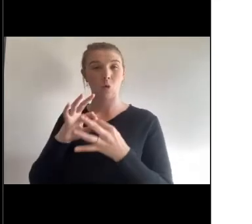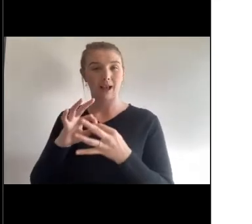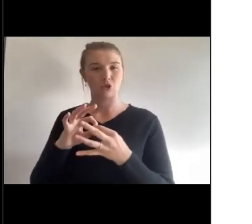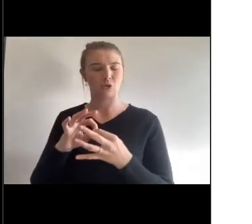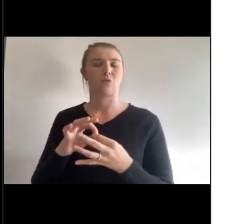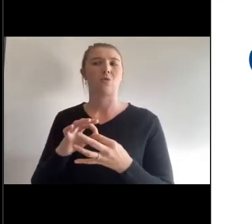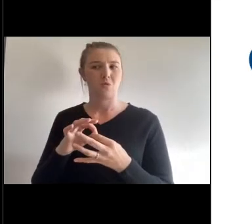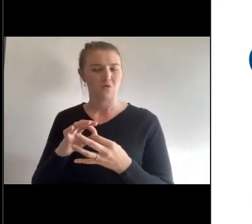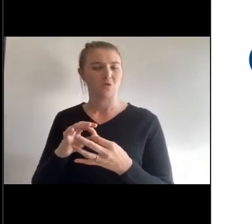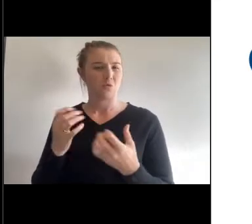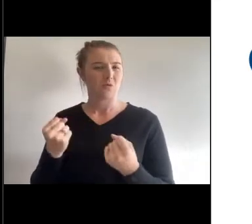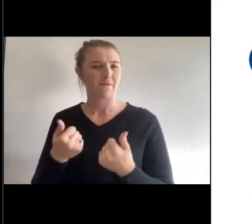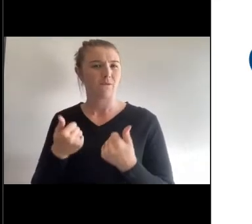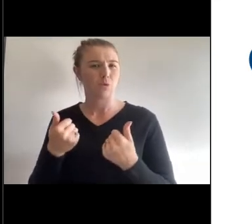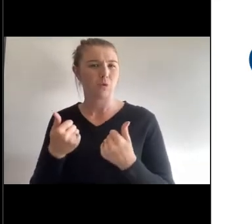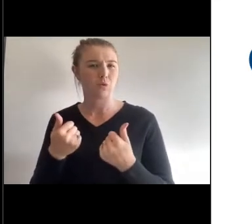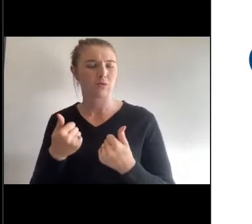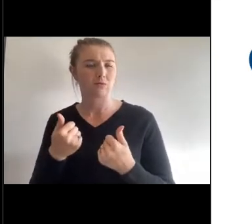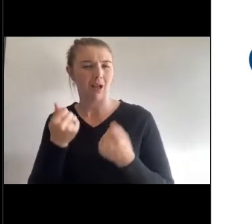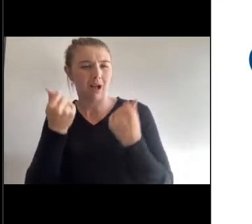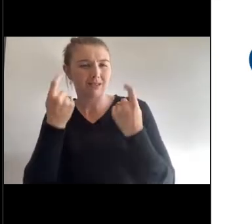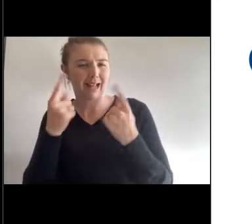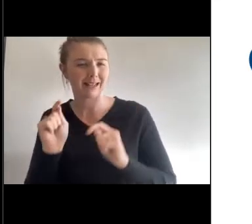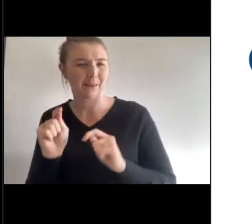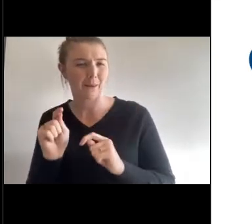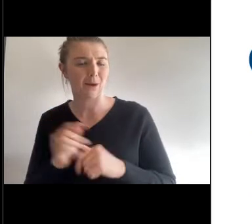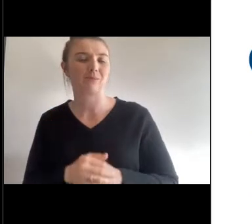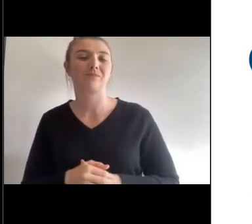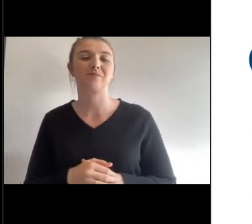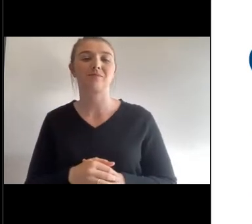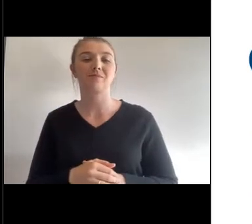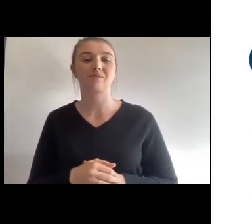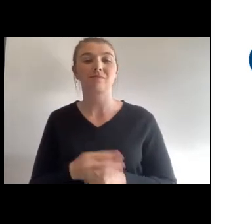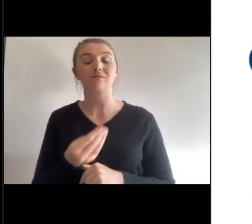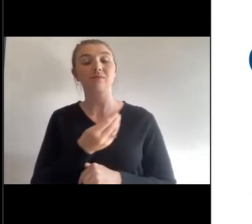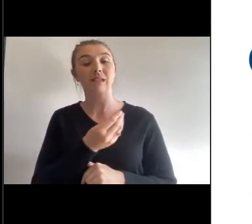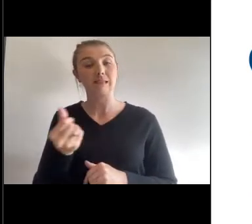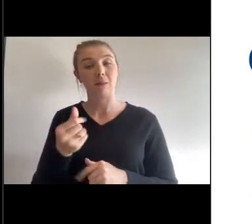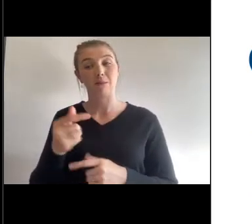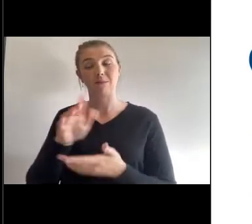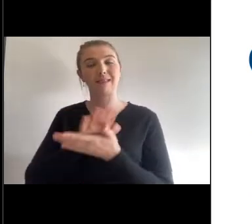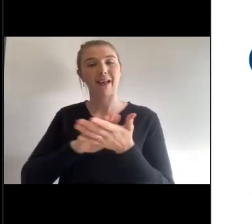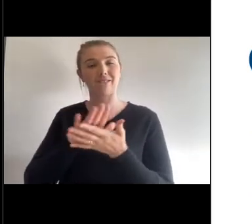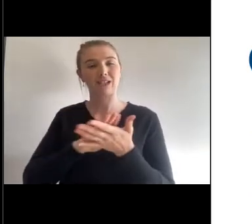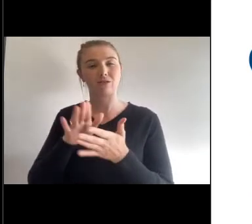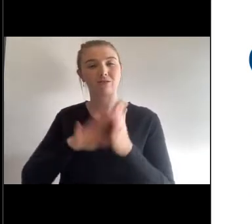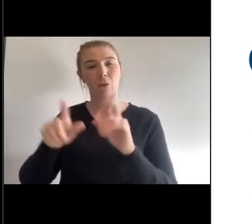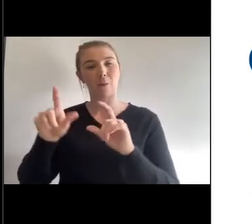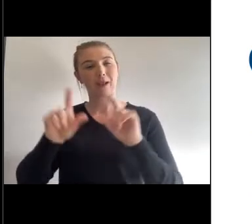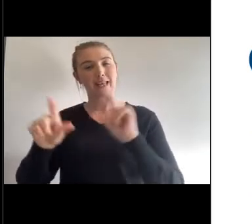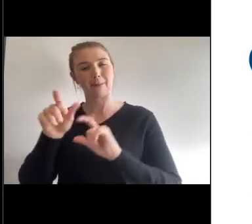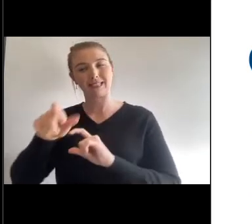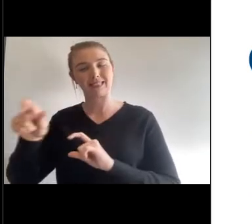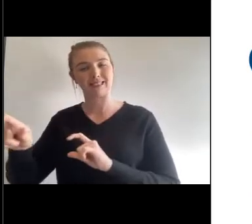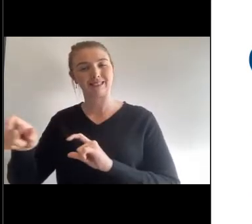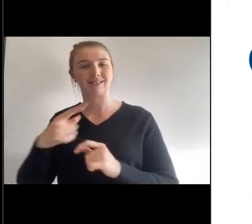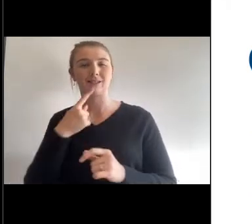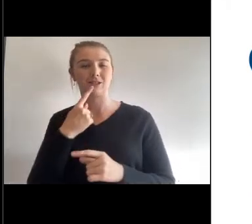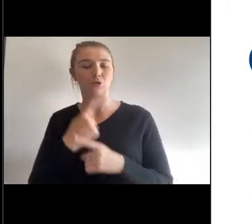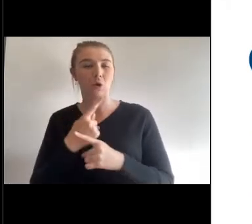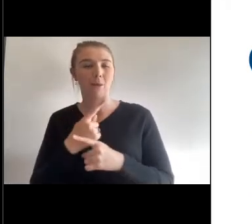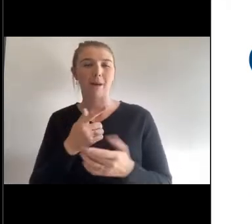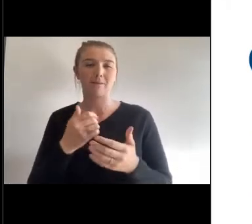next slide, some definitions of connection from chemists themselves. It's about making authentic human connections with other people.